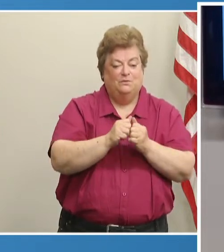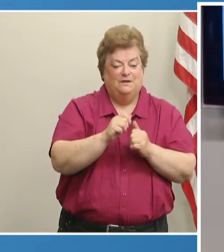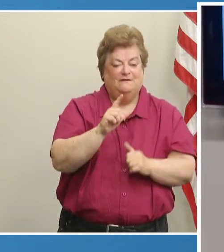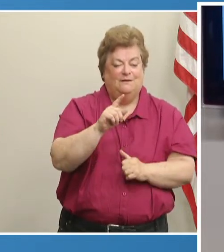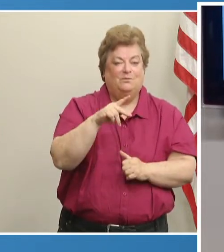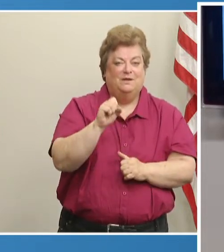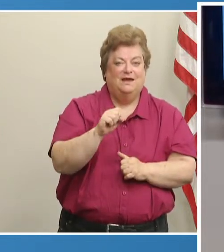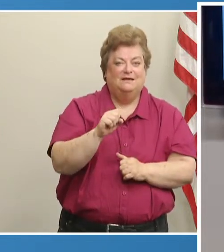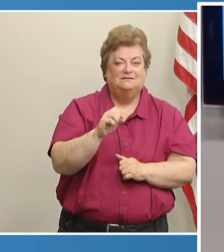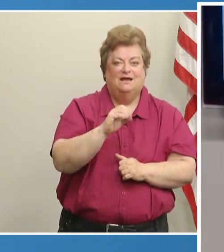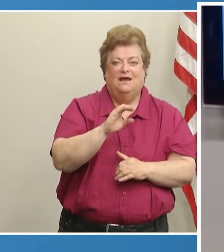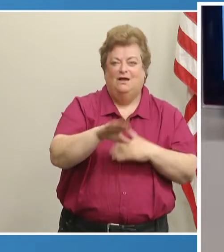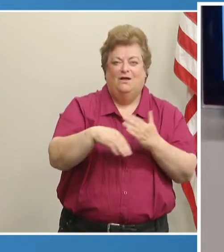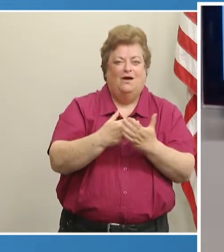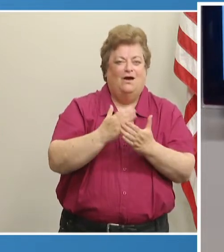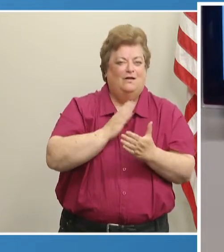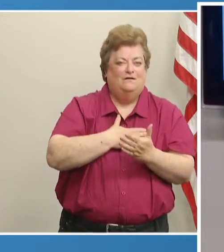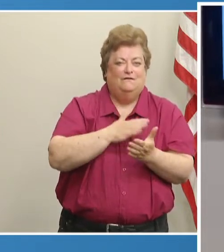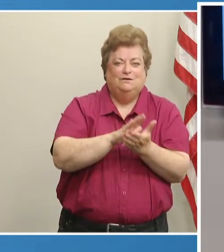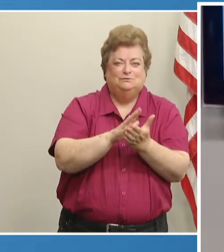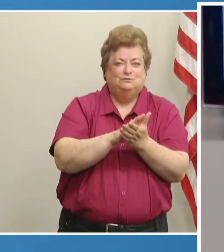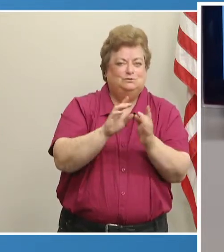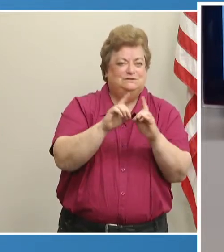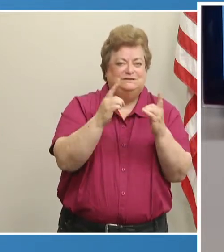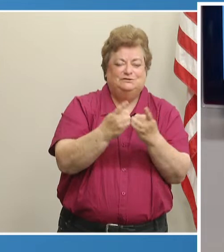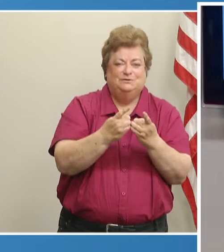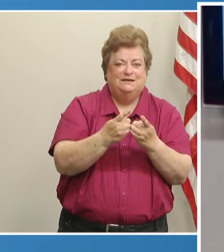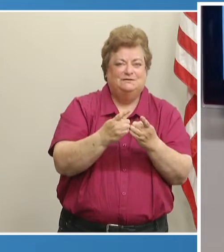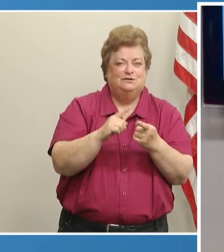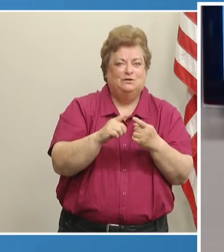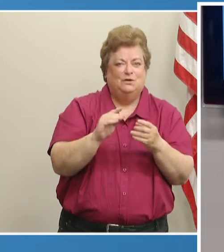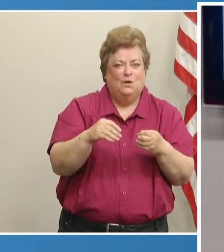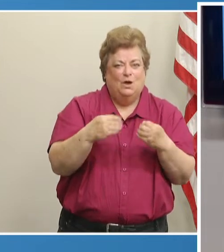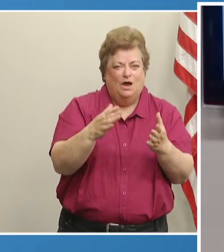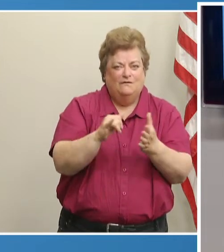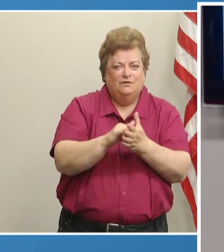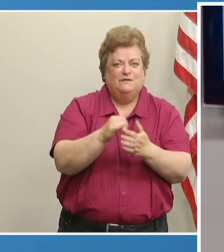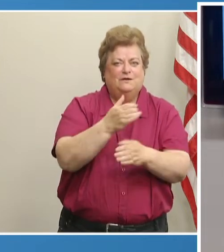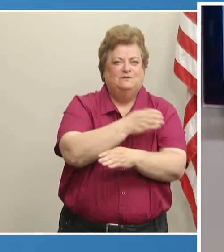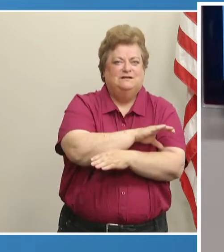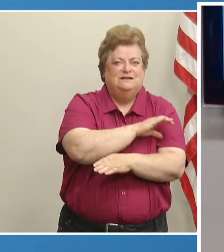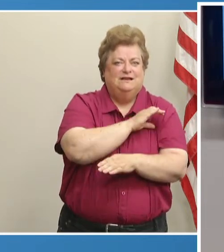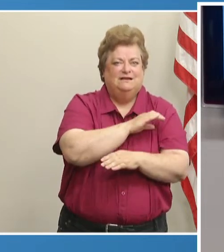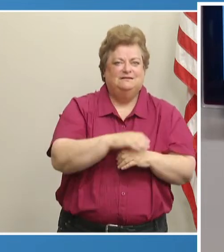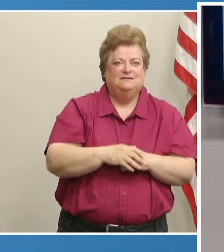and all of our school districts to offer the clinics. And